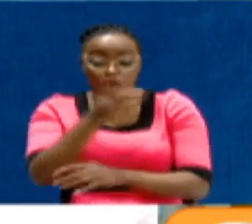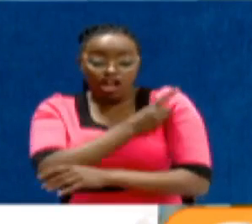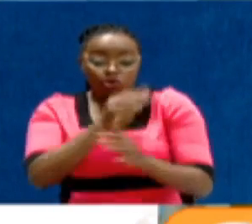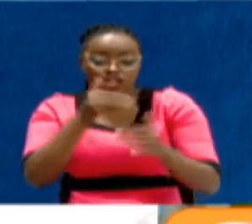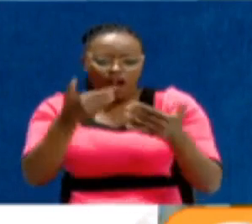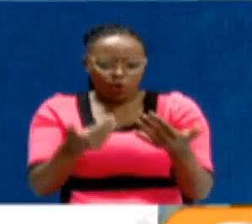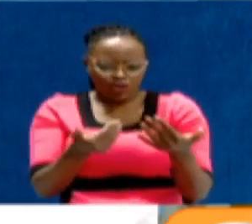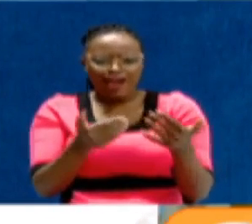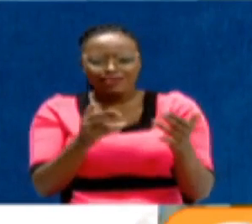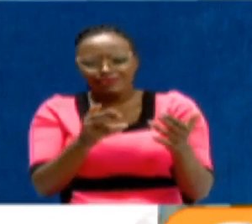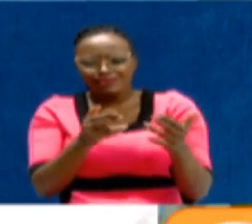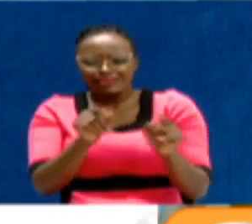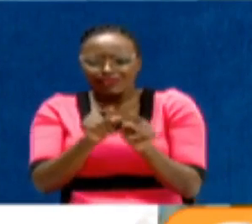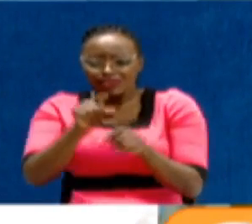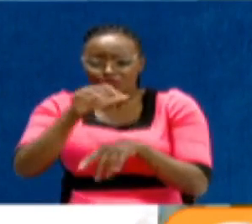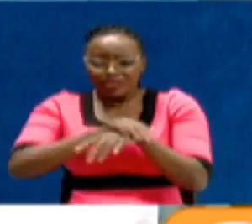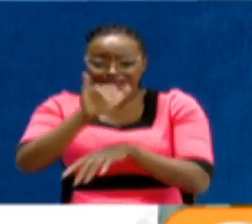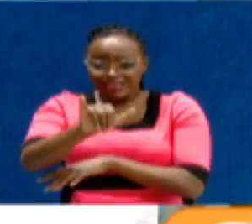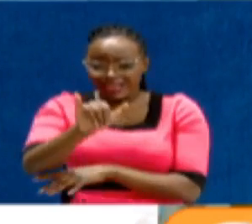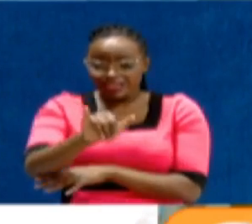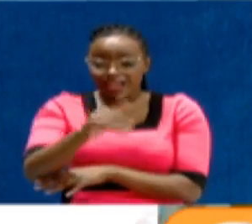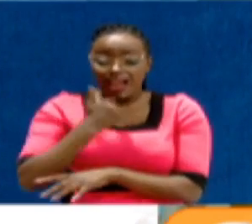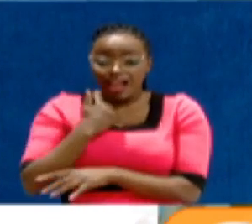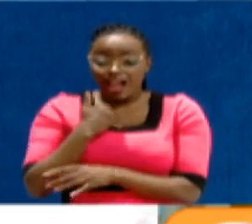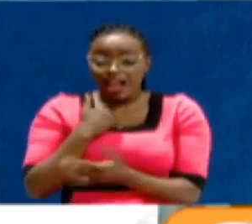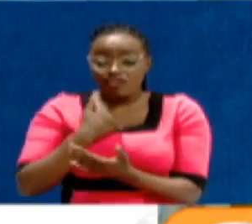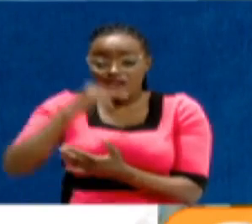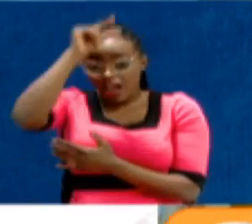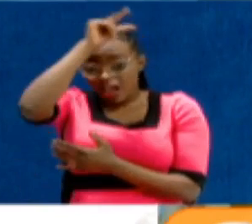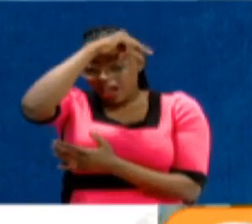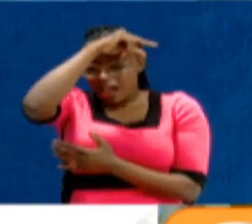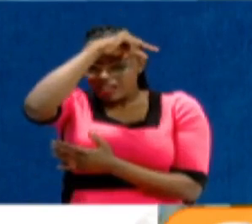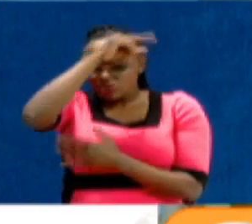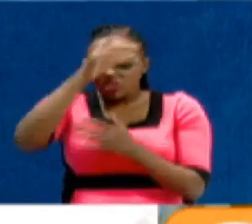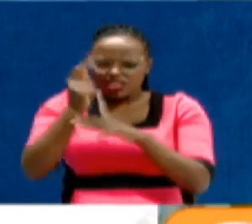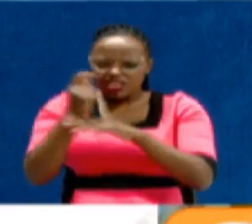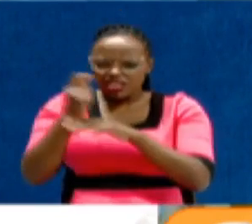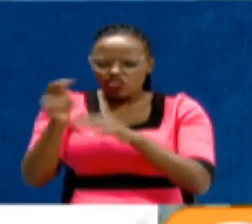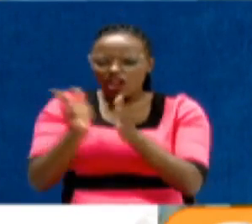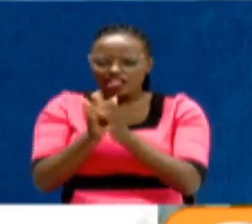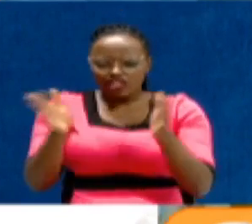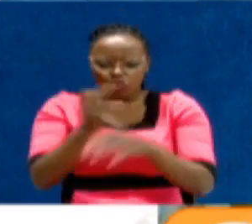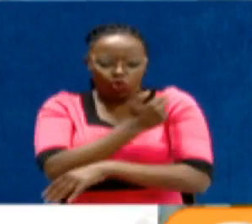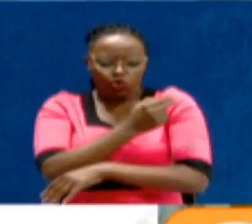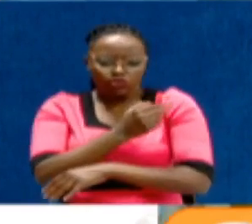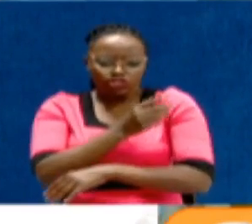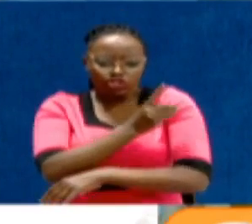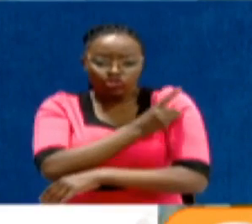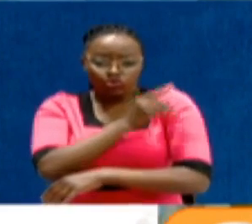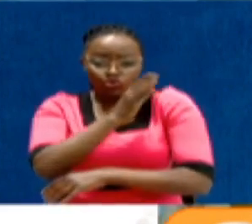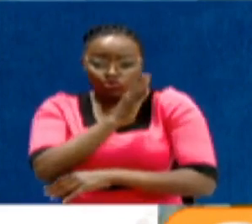physician or an anesthesiologist. And to get there, there's undergraduate training as a general practitioner. Uh-huh. Then you do your